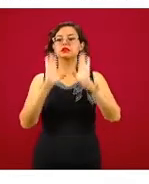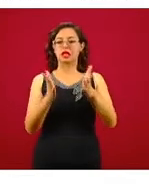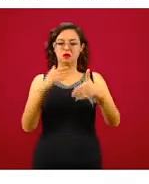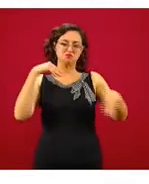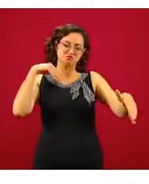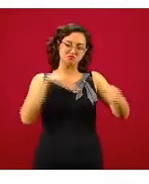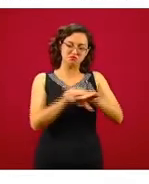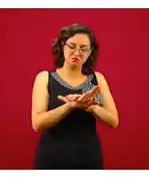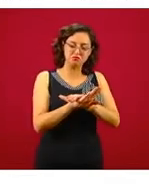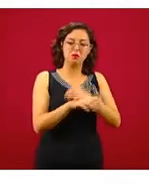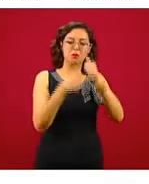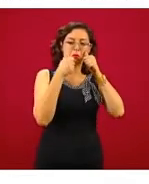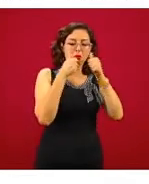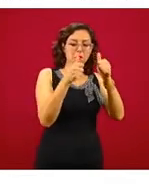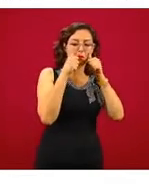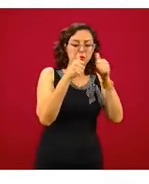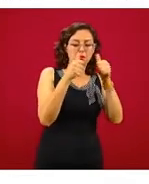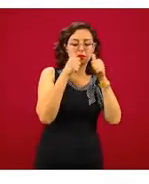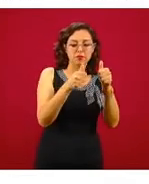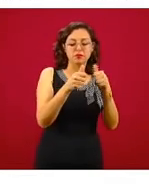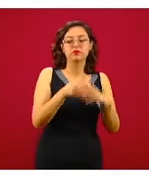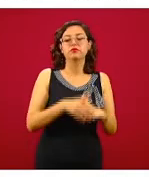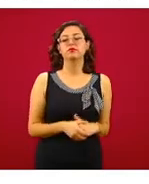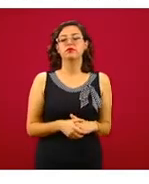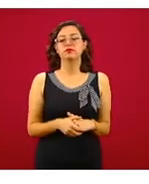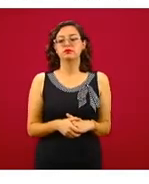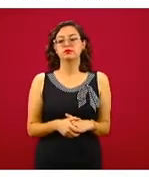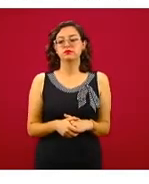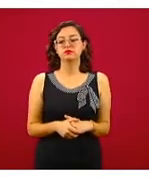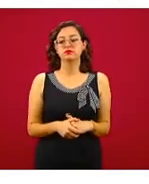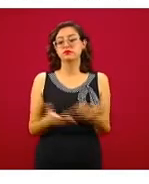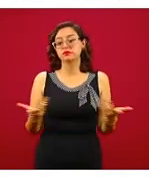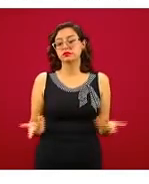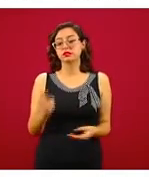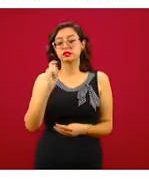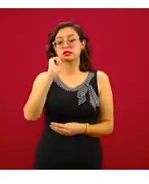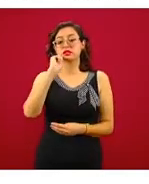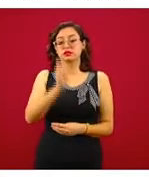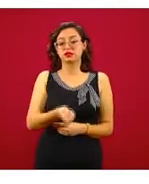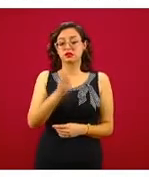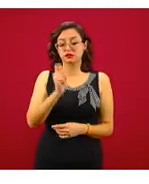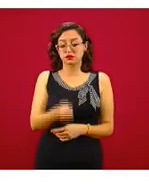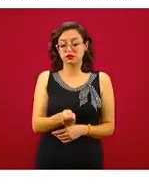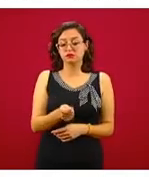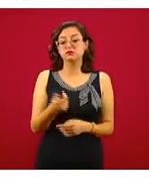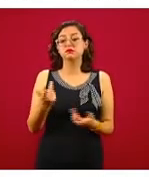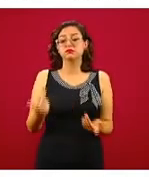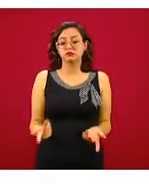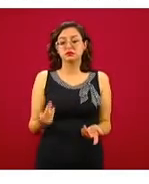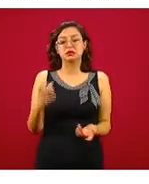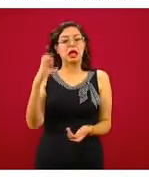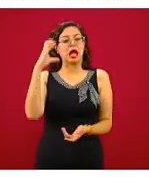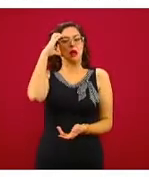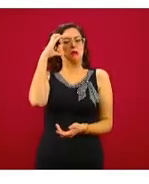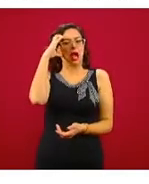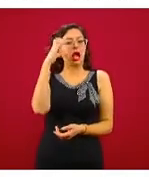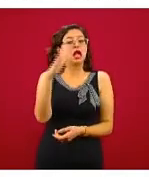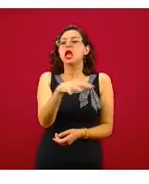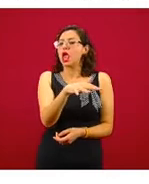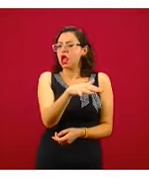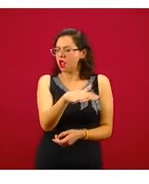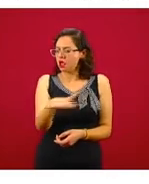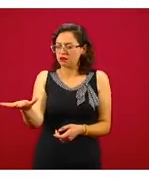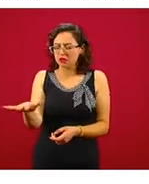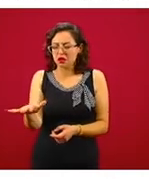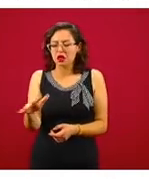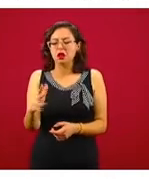13,529 hospital beds that are equipped and that are able to provide care